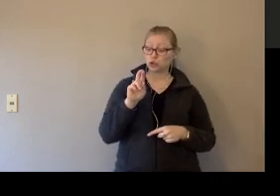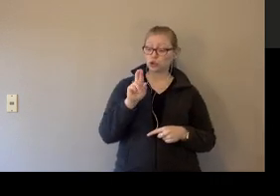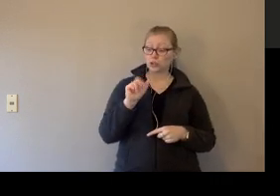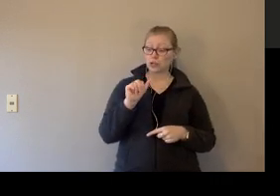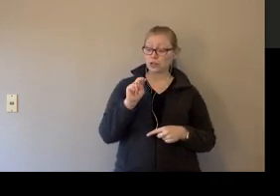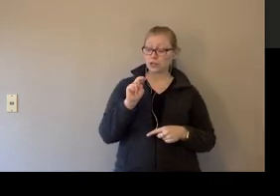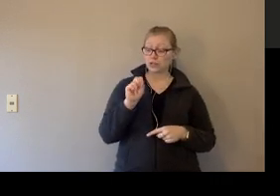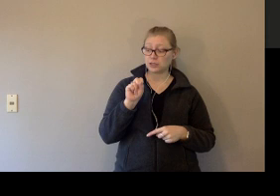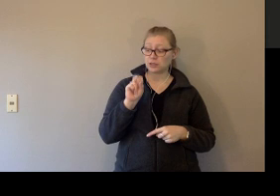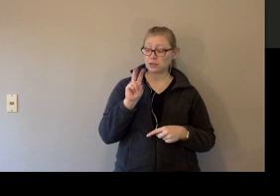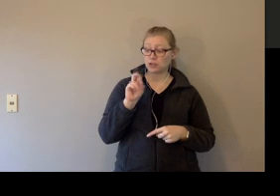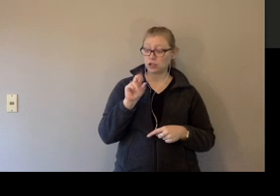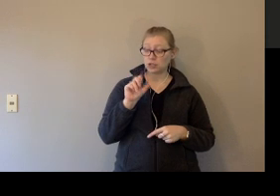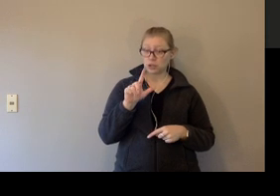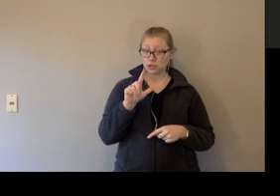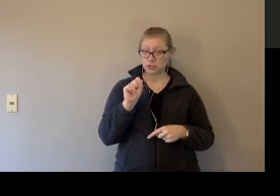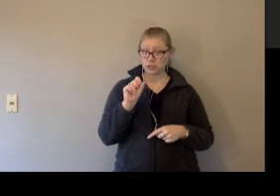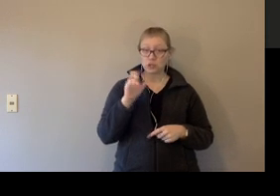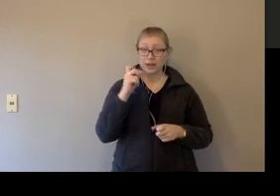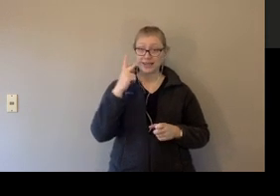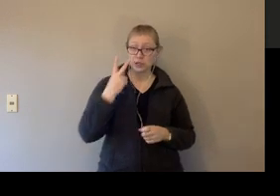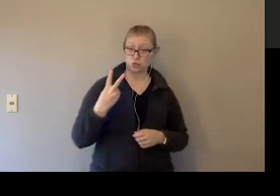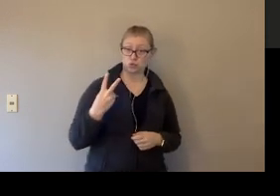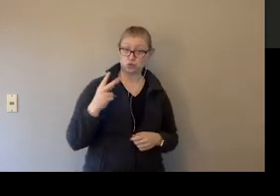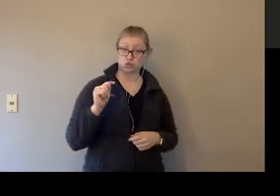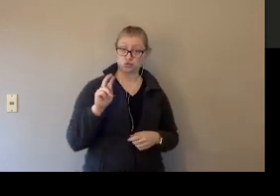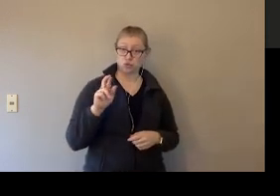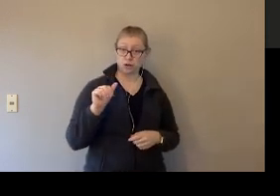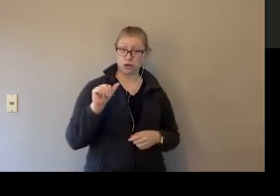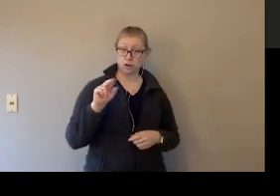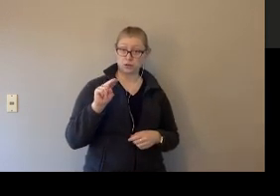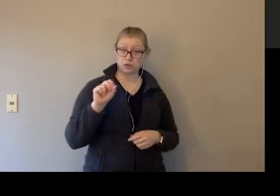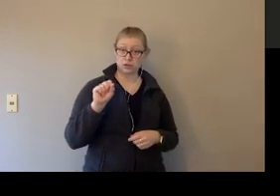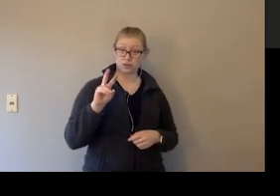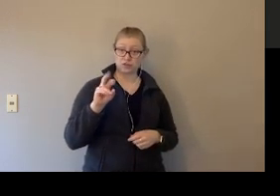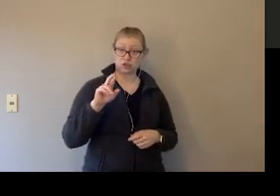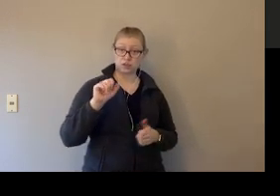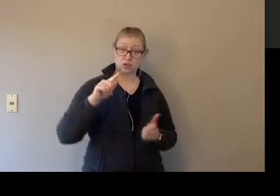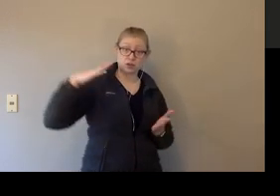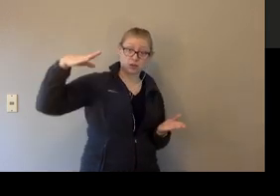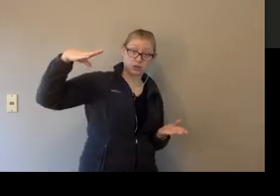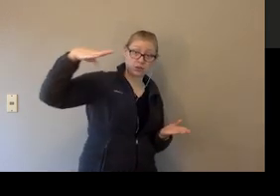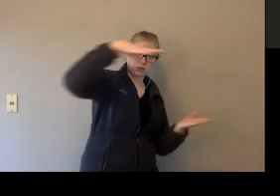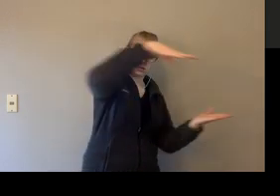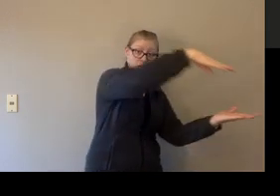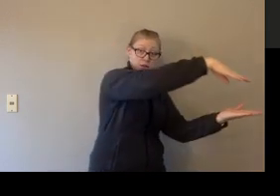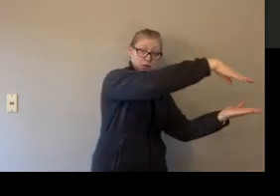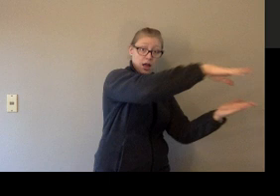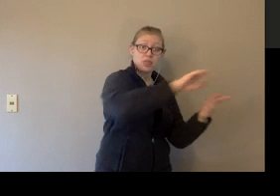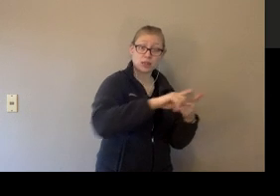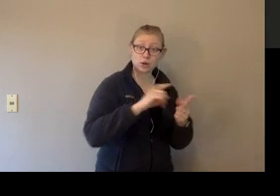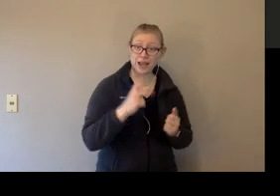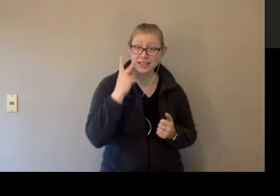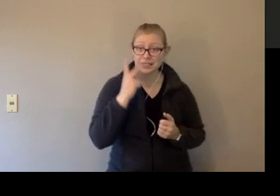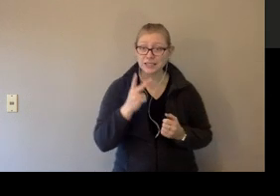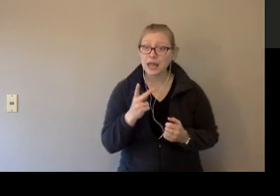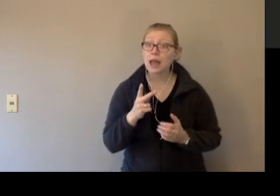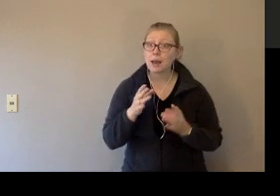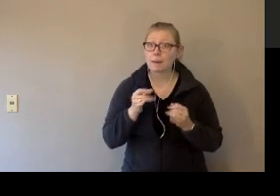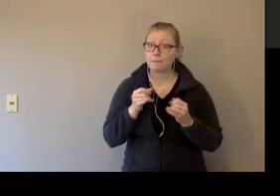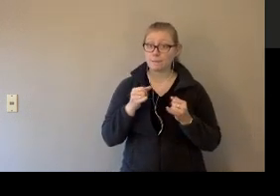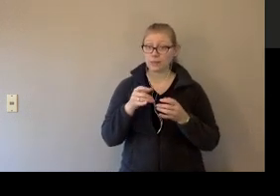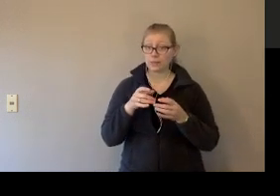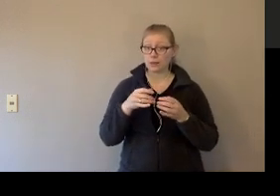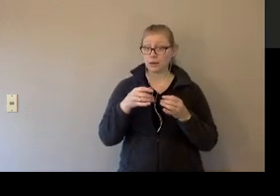parallel lines, that they divide the transversals proportionately. That means that, for example,